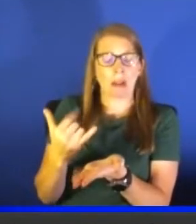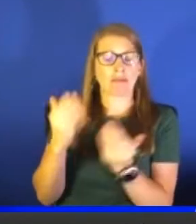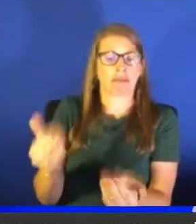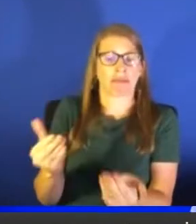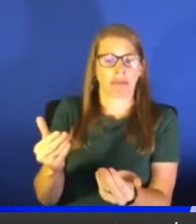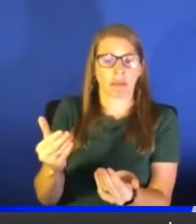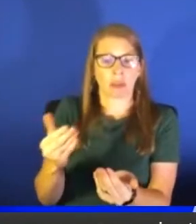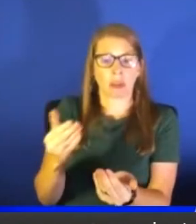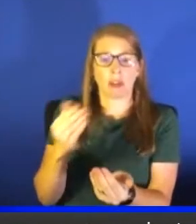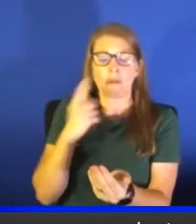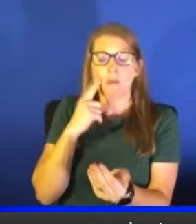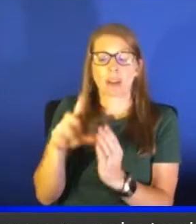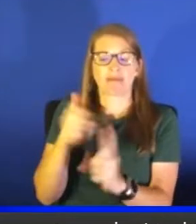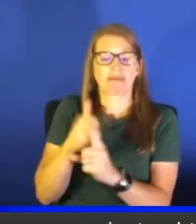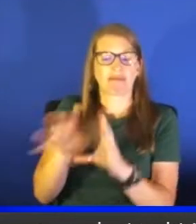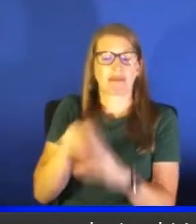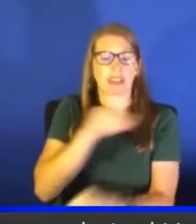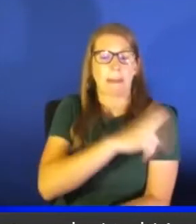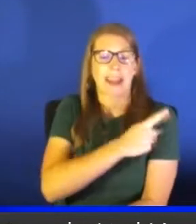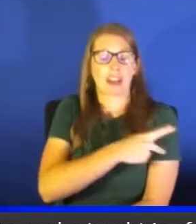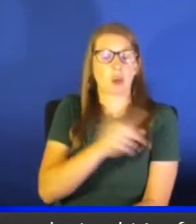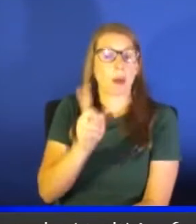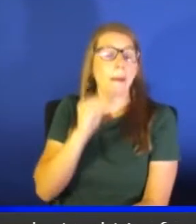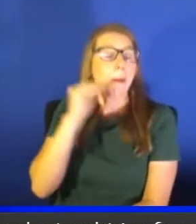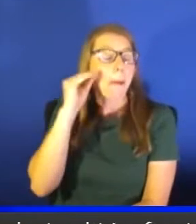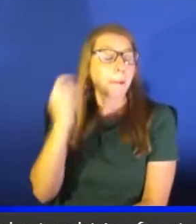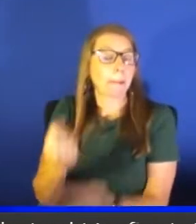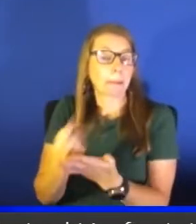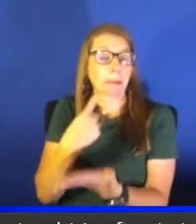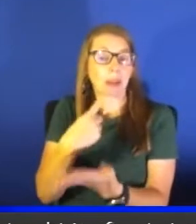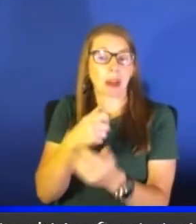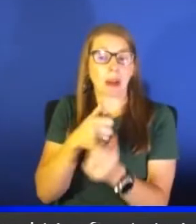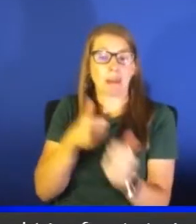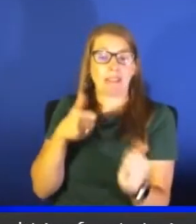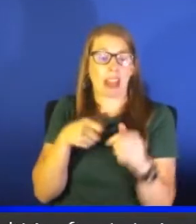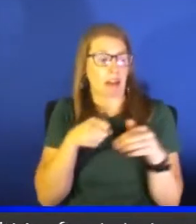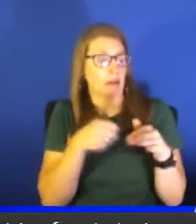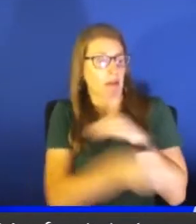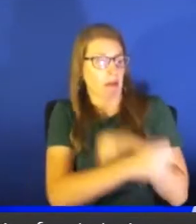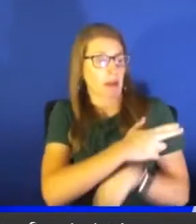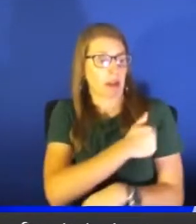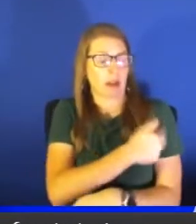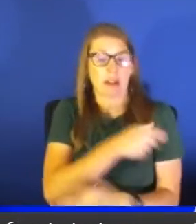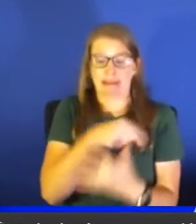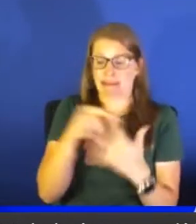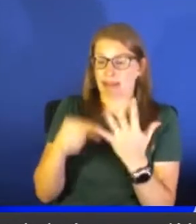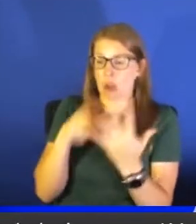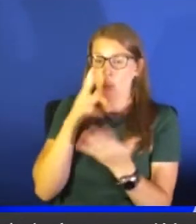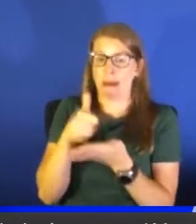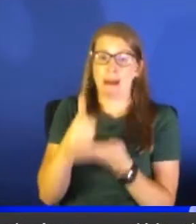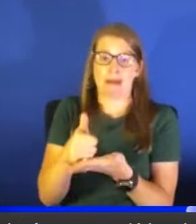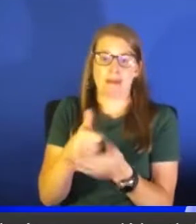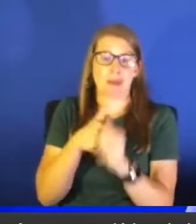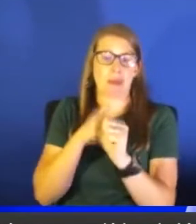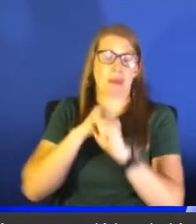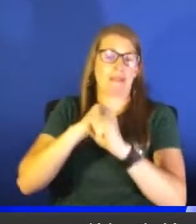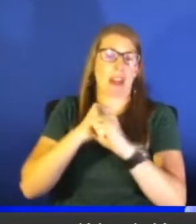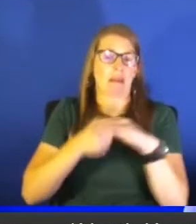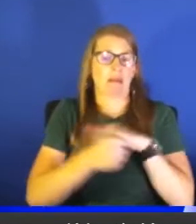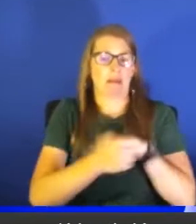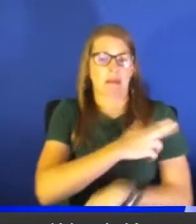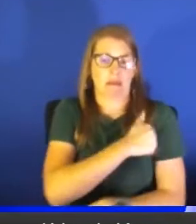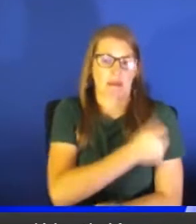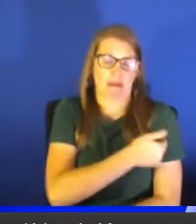an outpatient, to take when you're home, to help prevent you from going to the hospital as well. All of those things will help prevent those hospitalizations, and